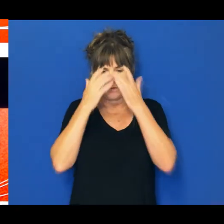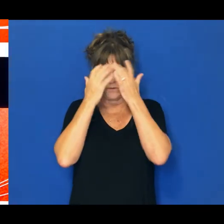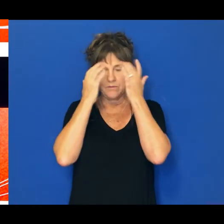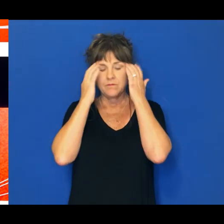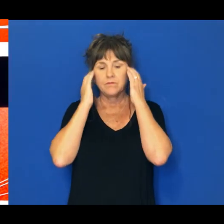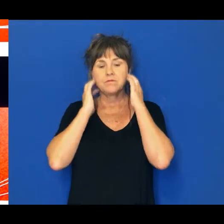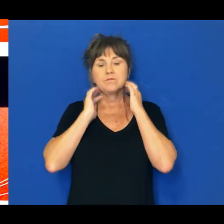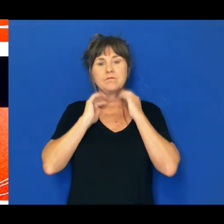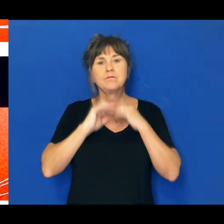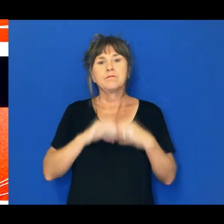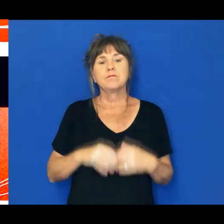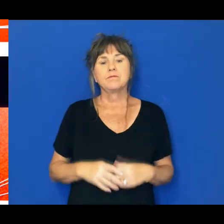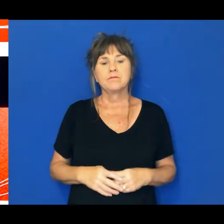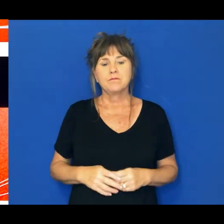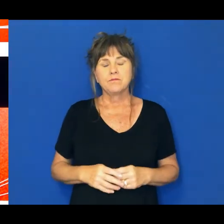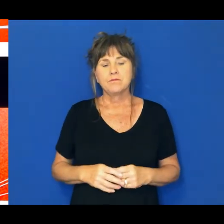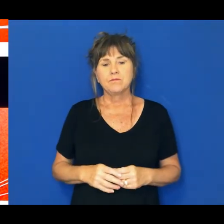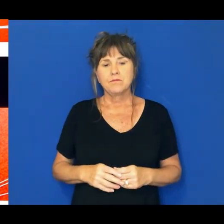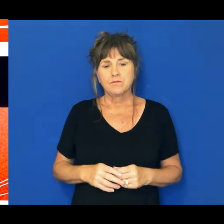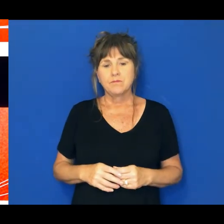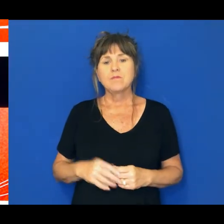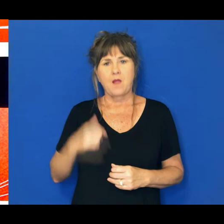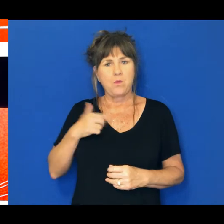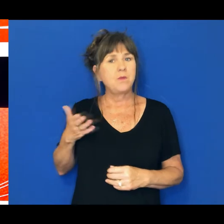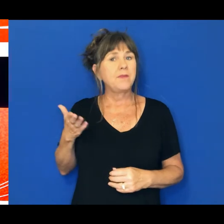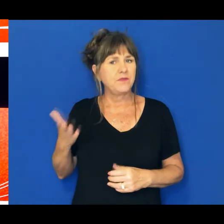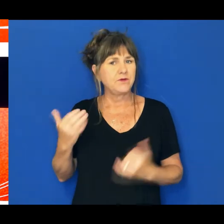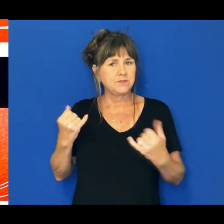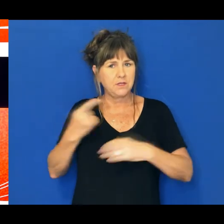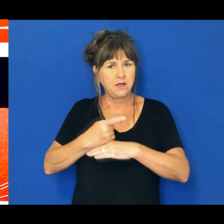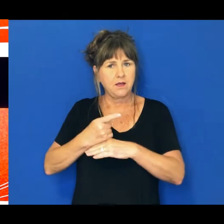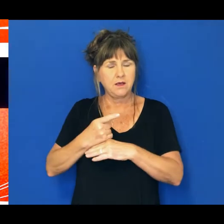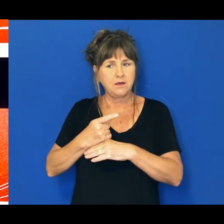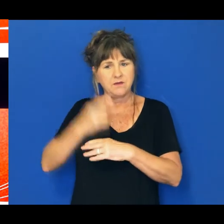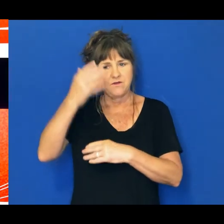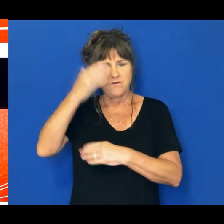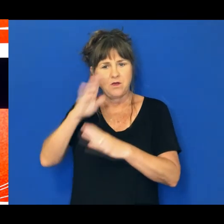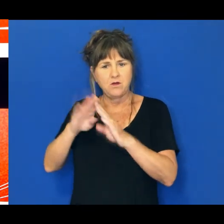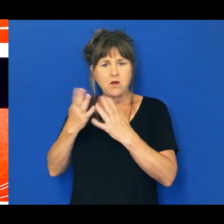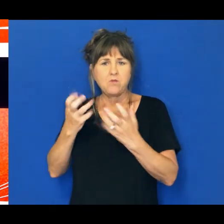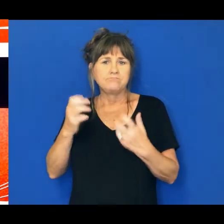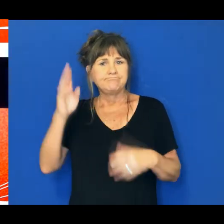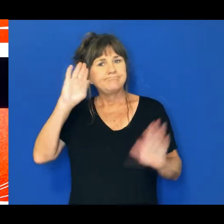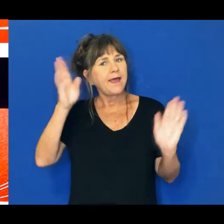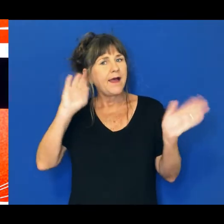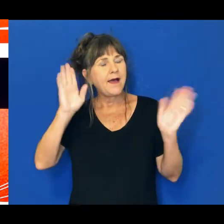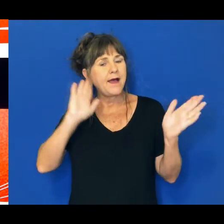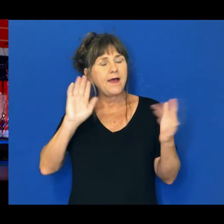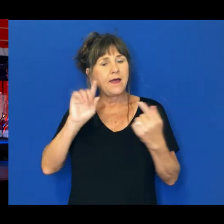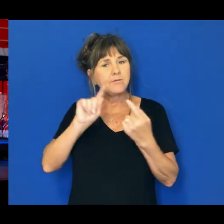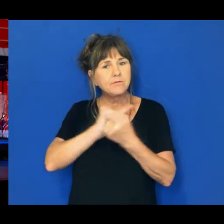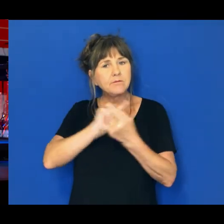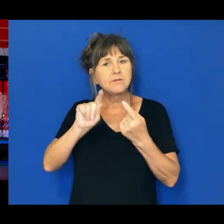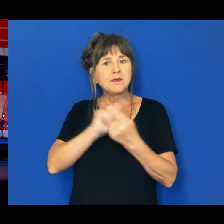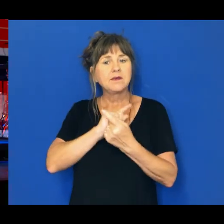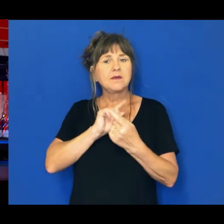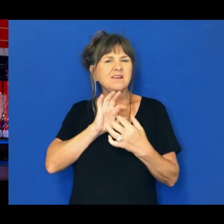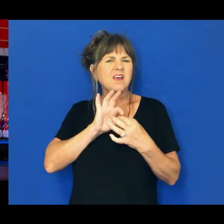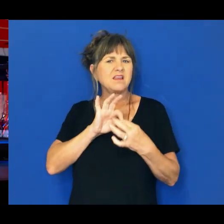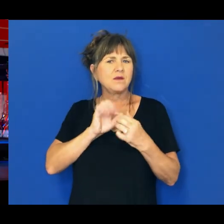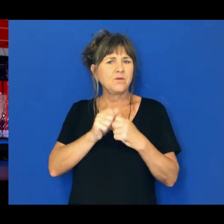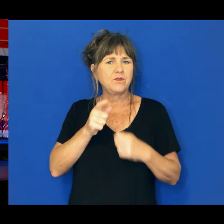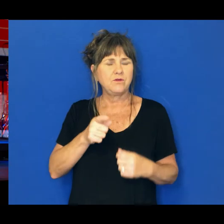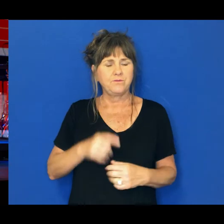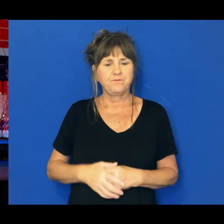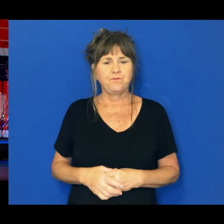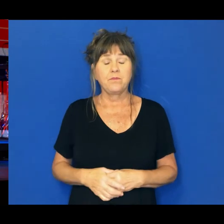talk about their life. But on most Sundays, and I'll be there today, I'll be at the front doors just to wave at you if I've never done that before, or to help make this